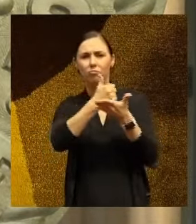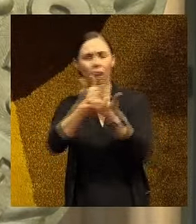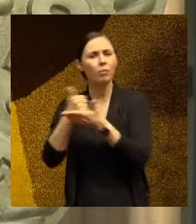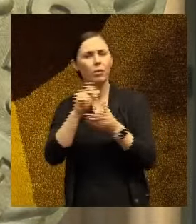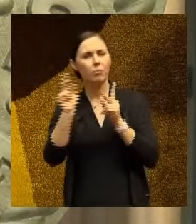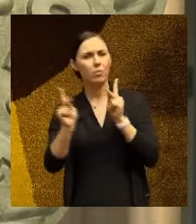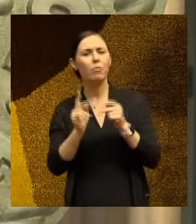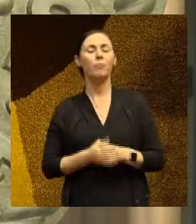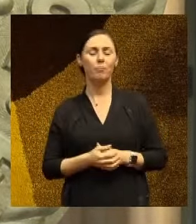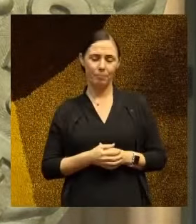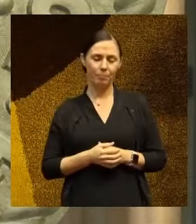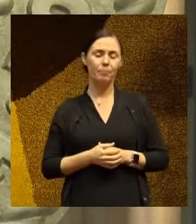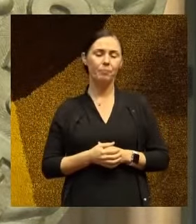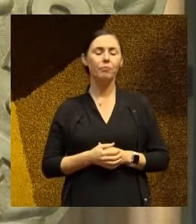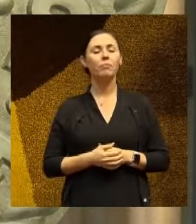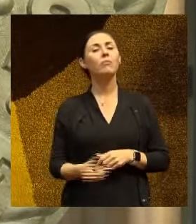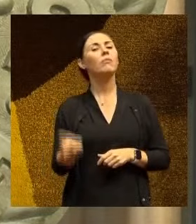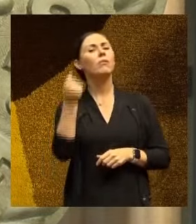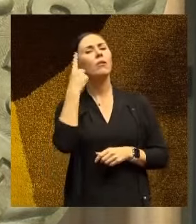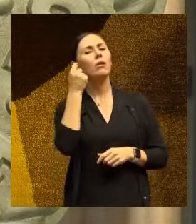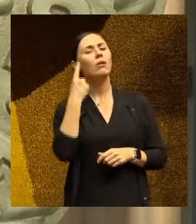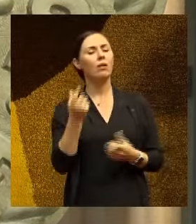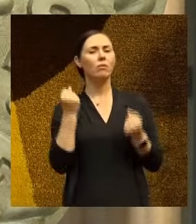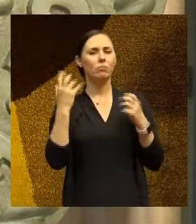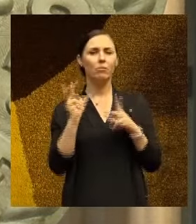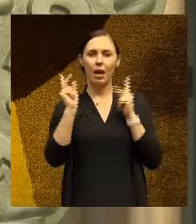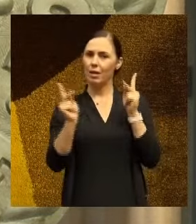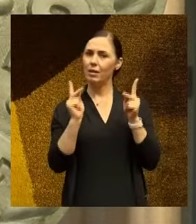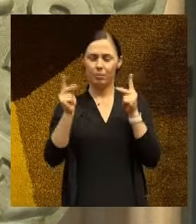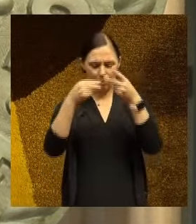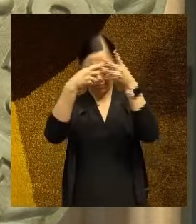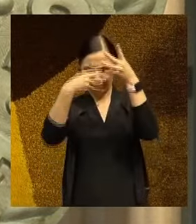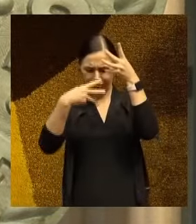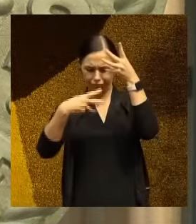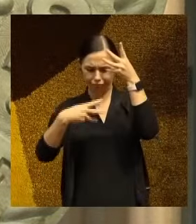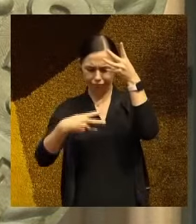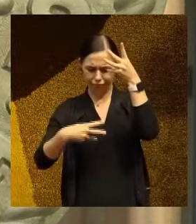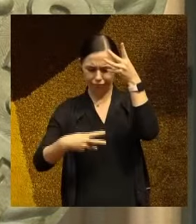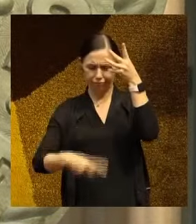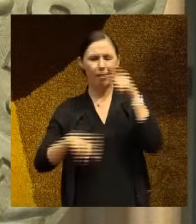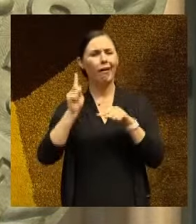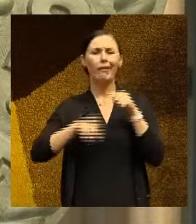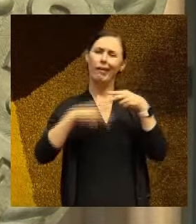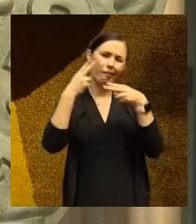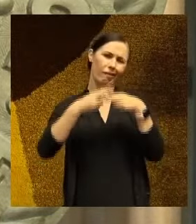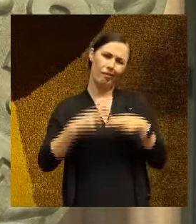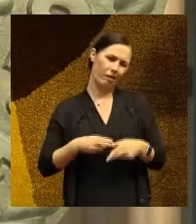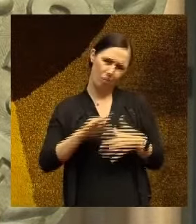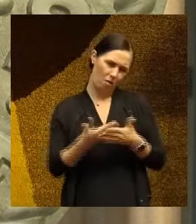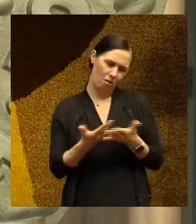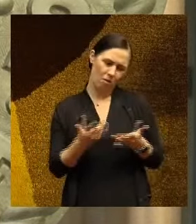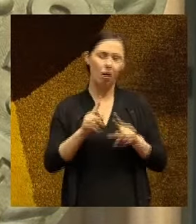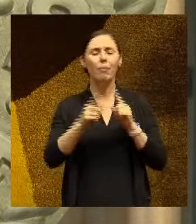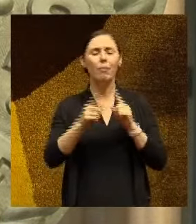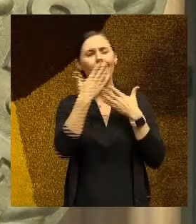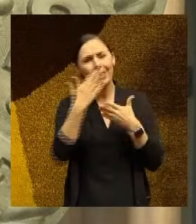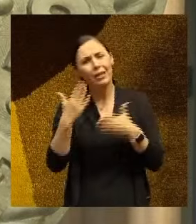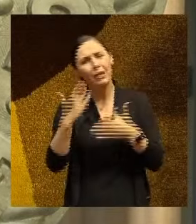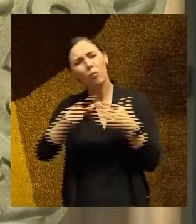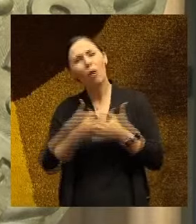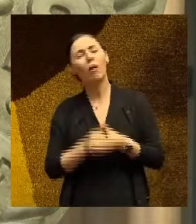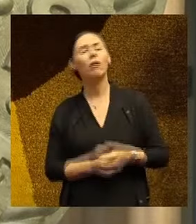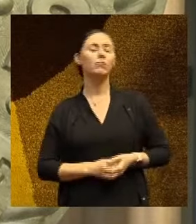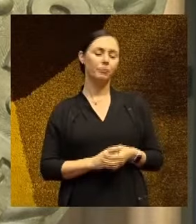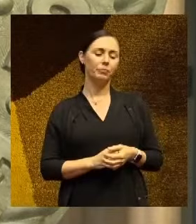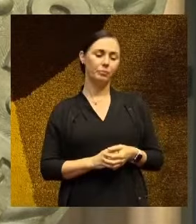so many others, too many to name, but I wish I could thank you all. Please know that all of